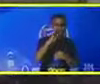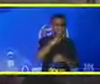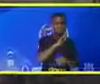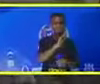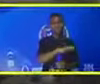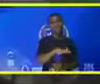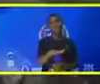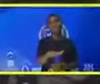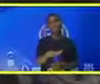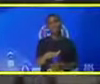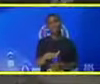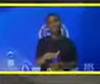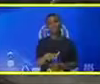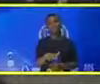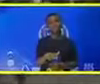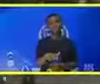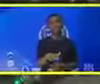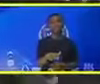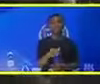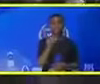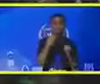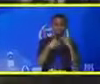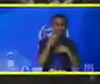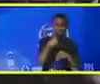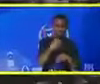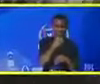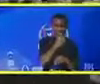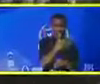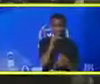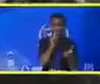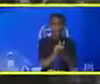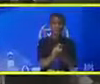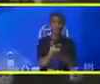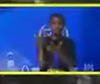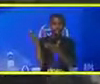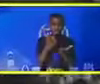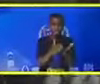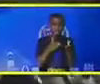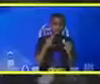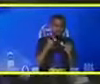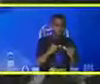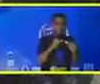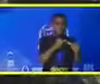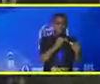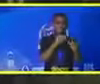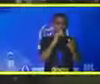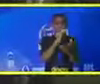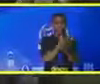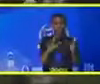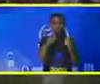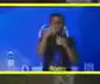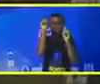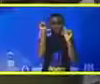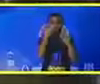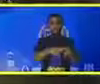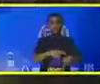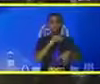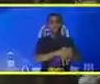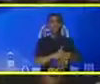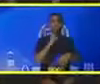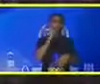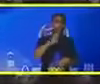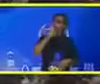When you eat that which brings continuity, you have eaten your child. And the Bible says, because of